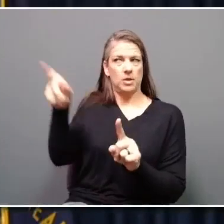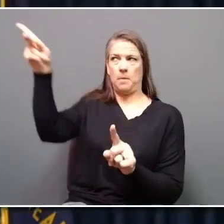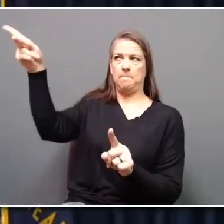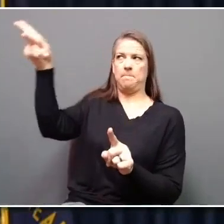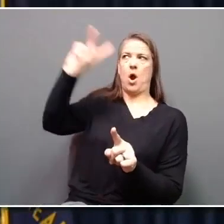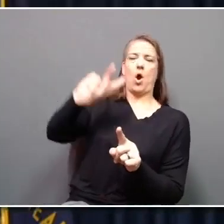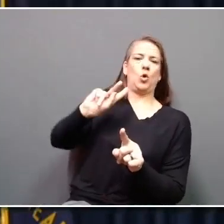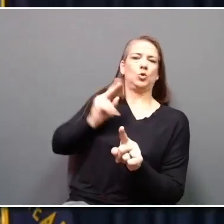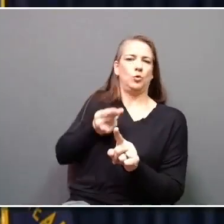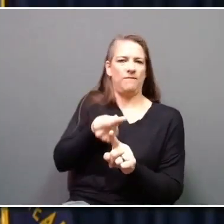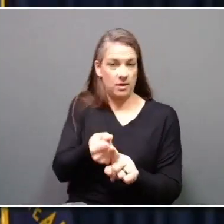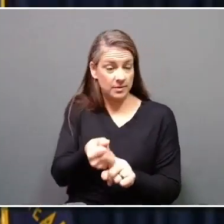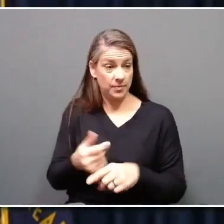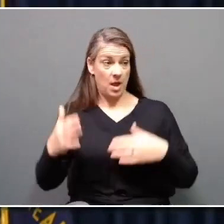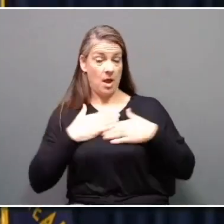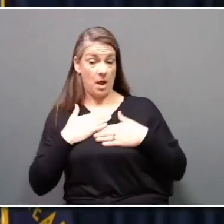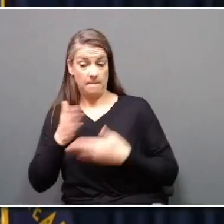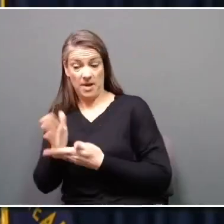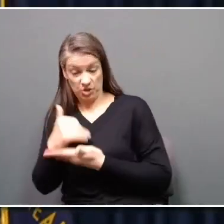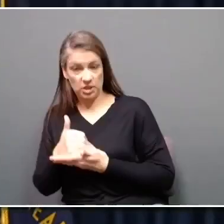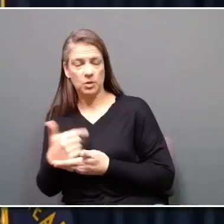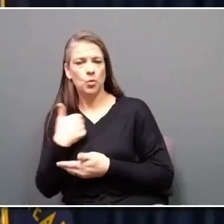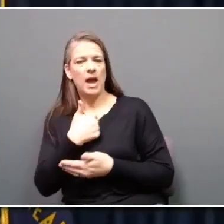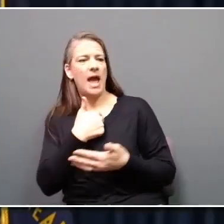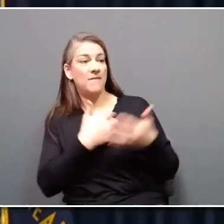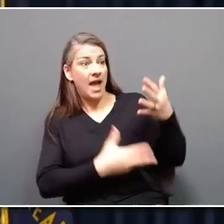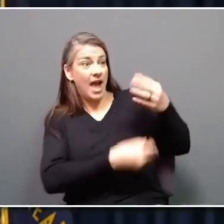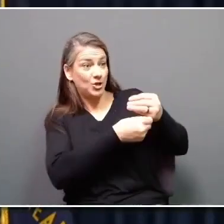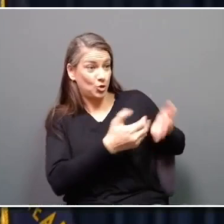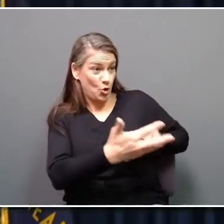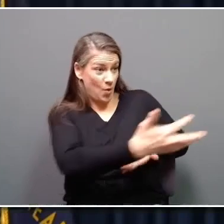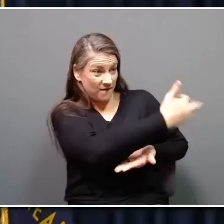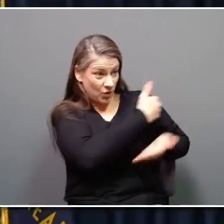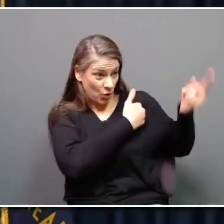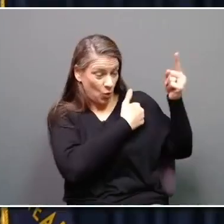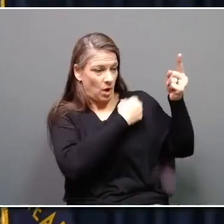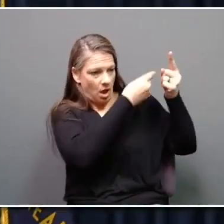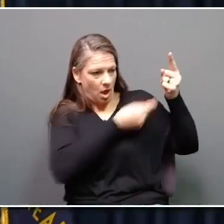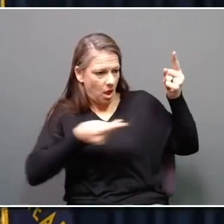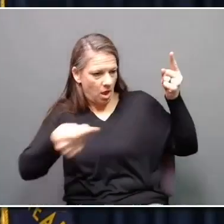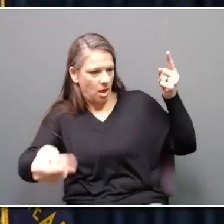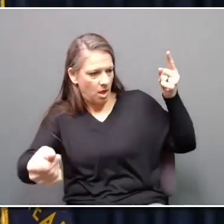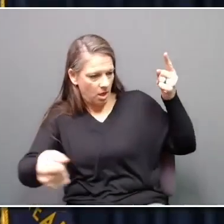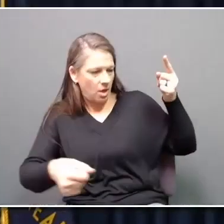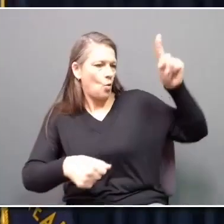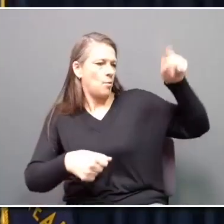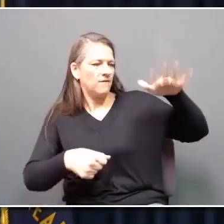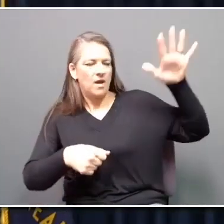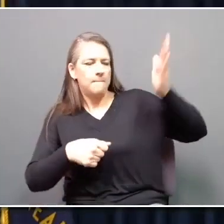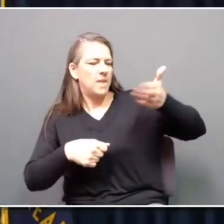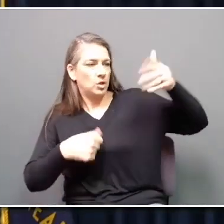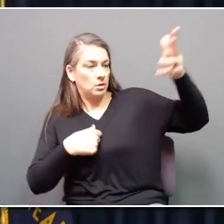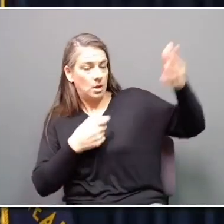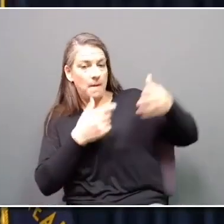keep talking about the budget surpluses, right? We've had 1.5 billion, 1.4 billion, and there's both the budget surplus we're going to have in